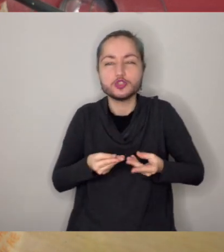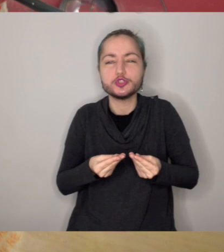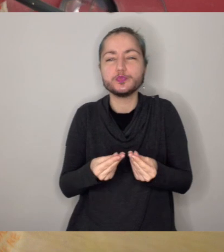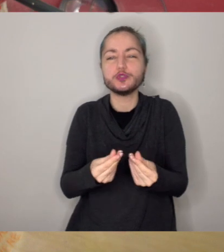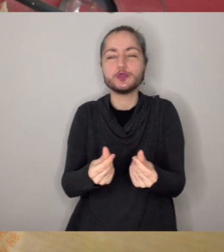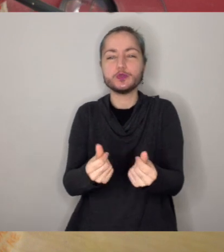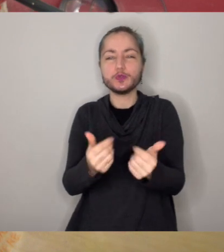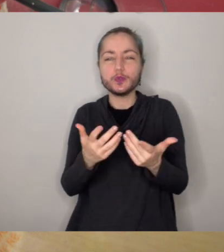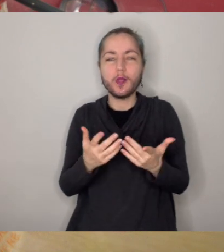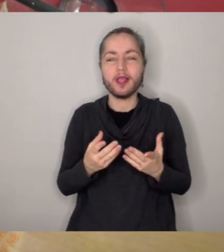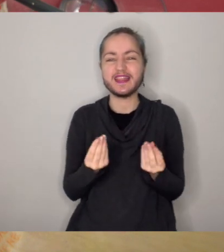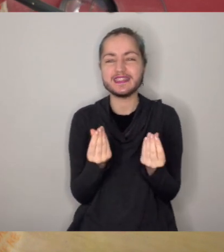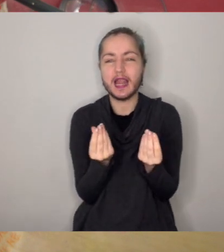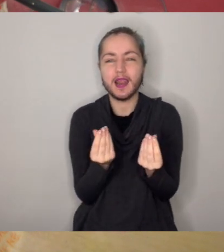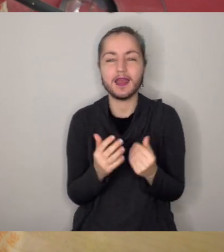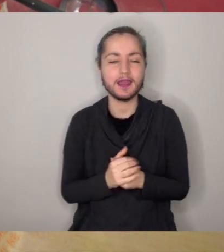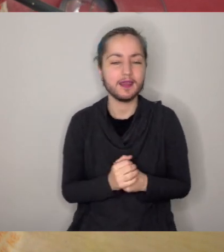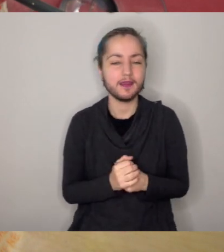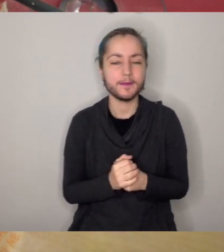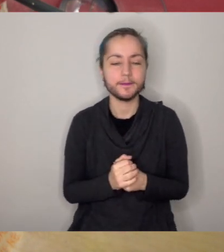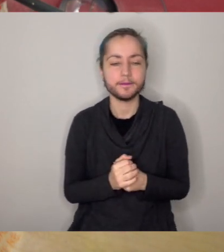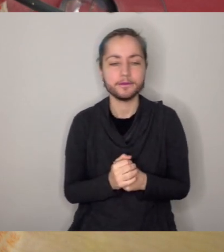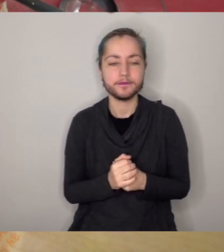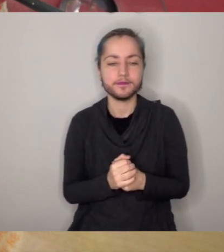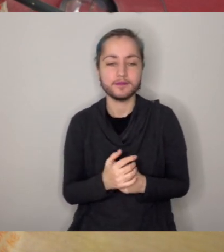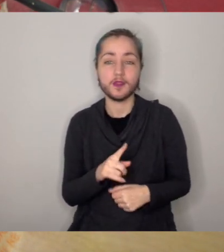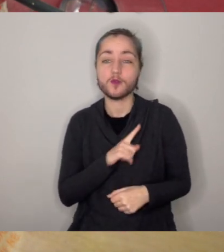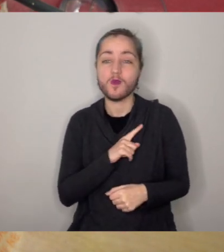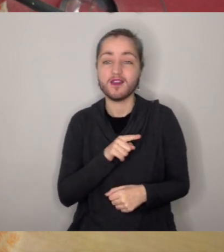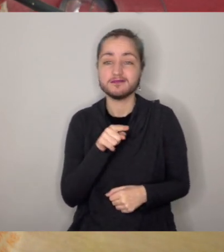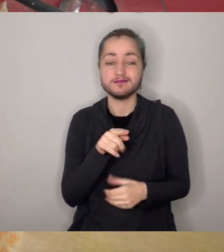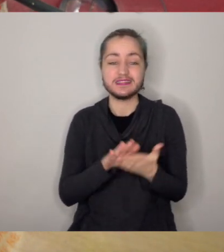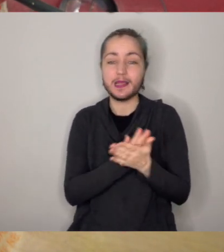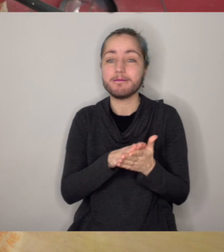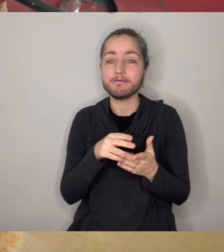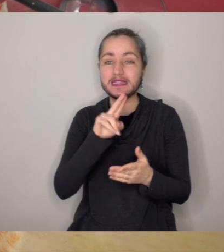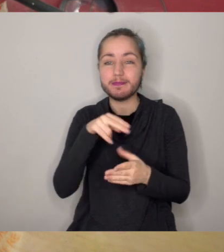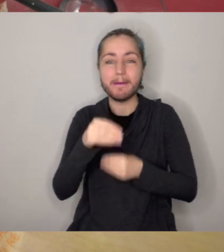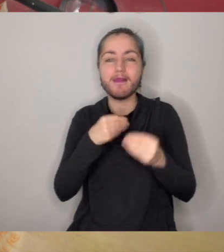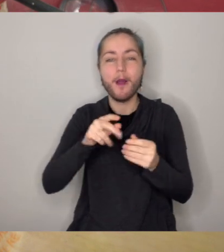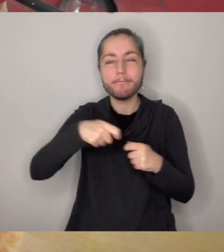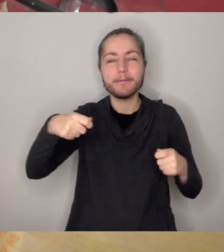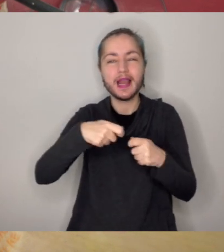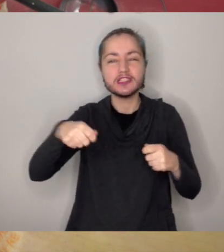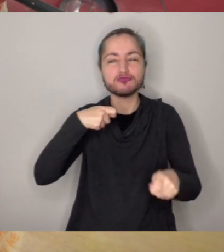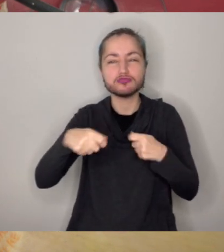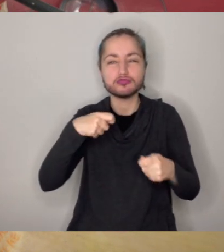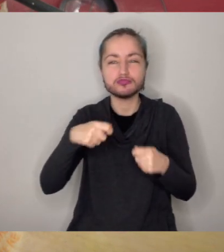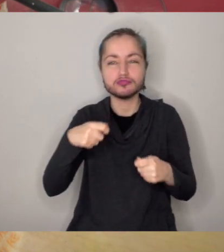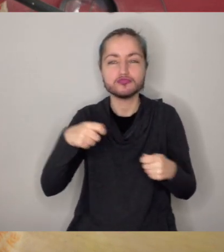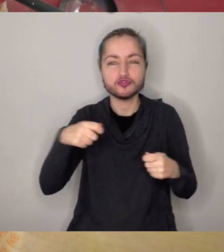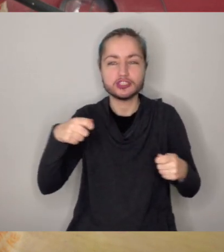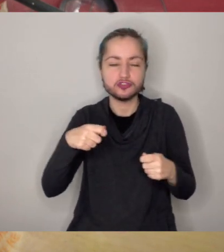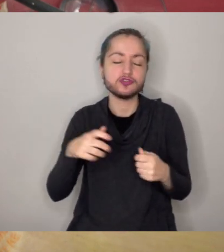until it's really kind of smooth and silky. Because this is what makes the paint elastic